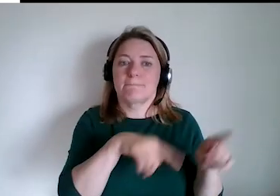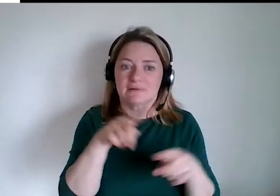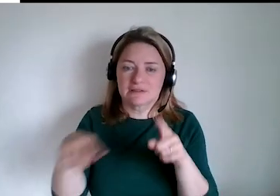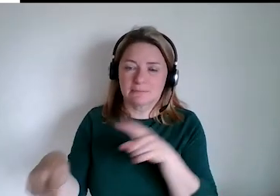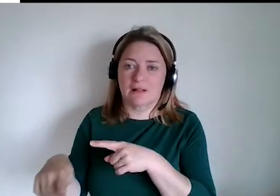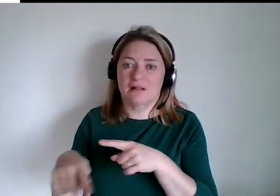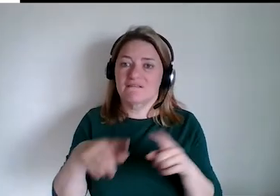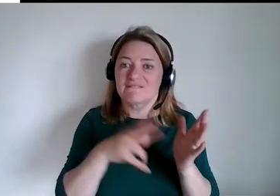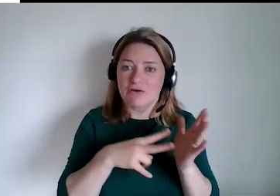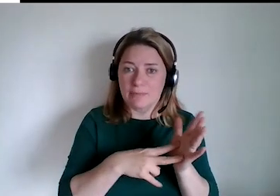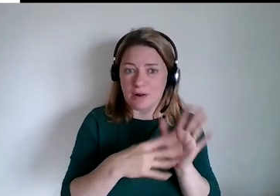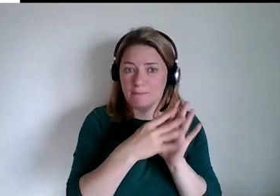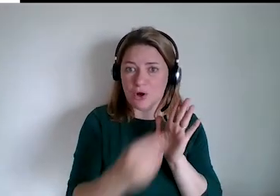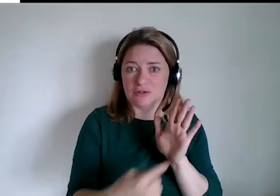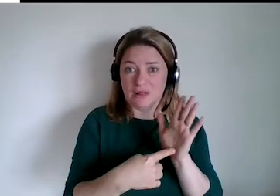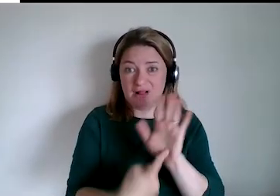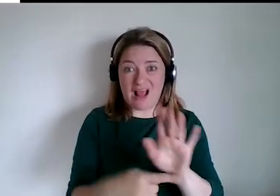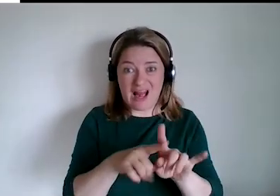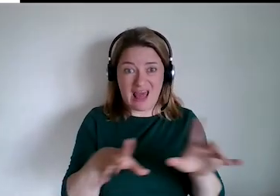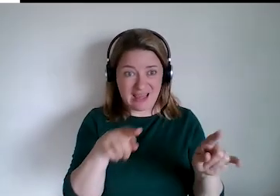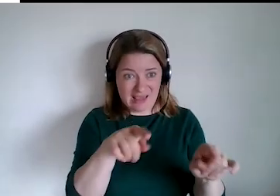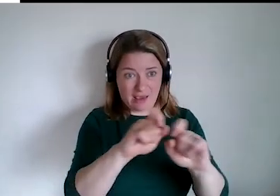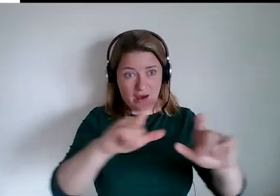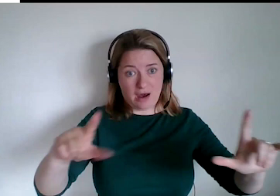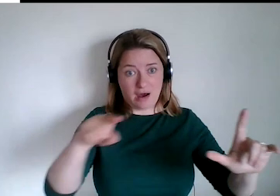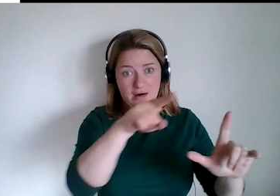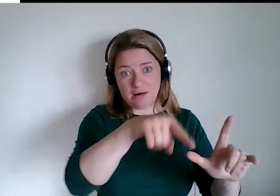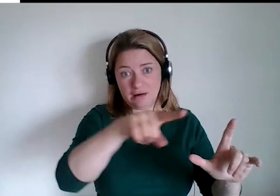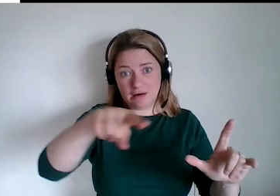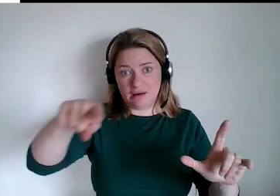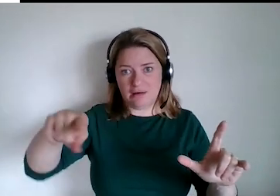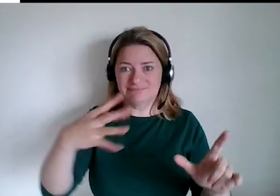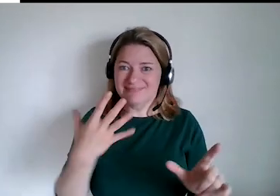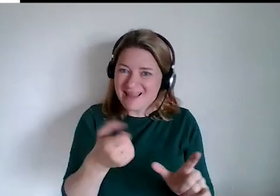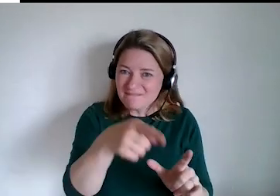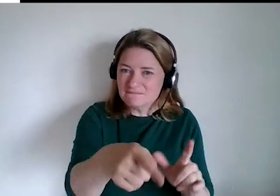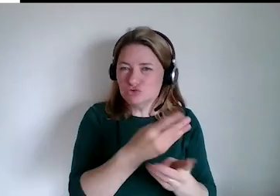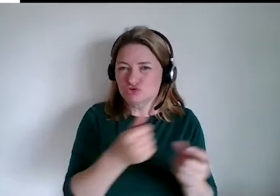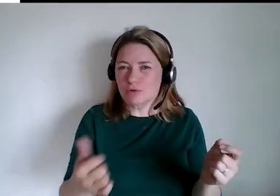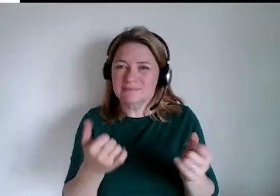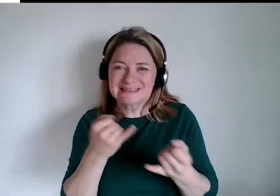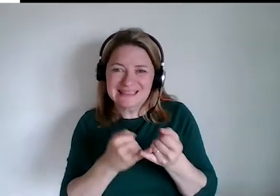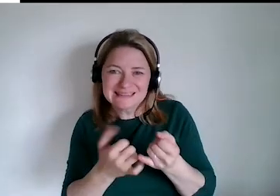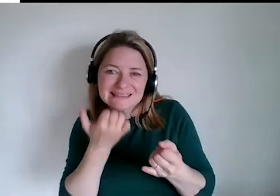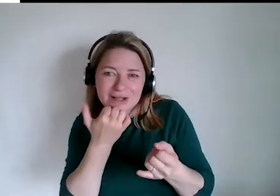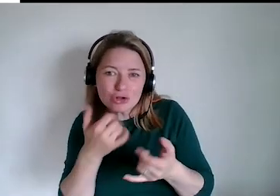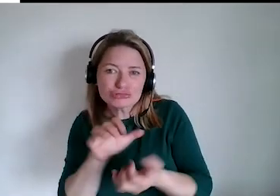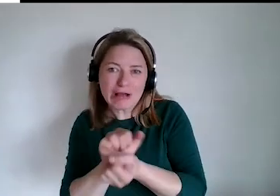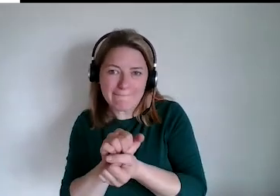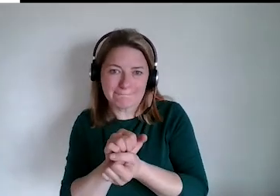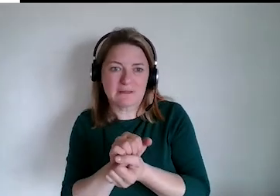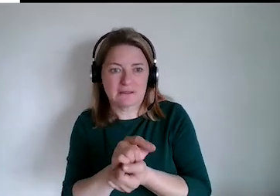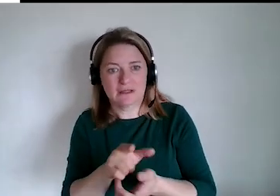regression. And we did this here. If you do this, there are some statistical traps, and I don't recommend you just leave it